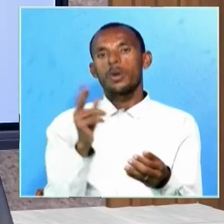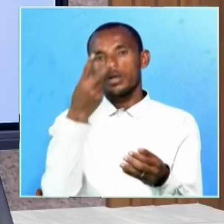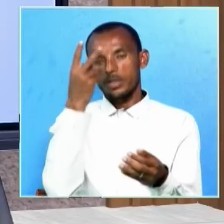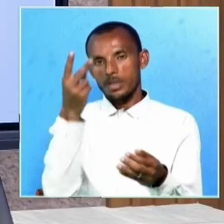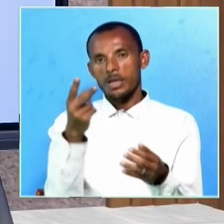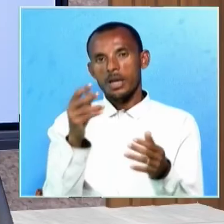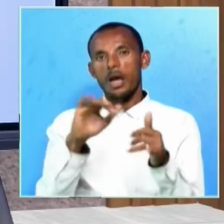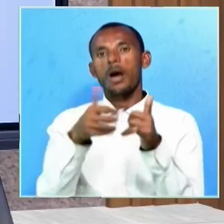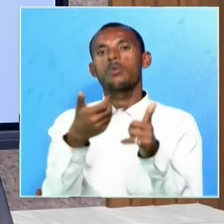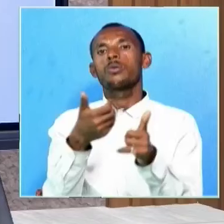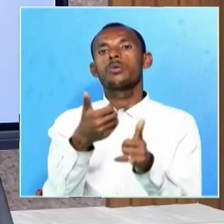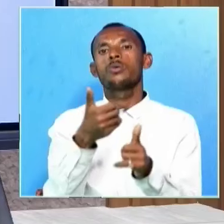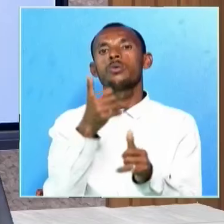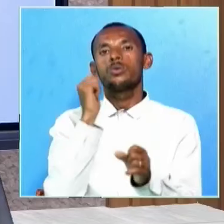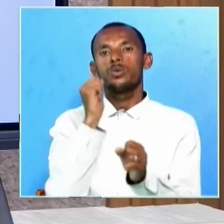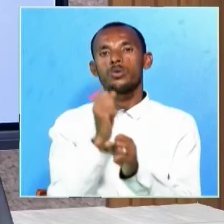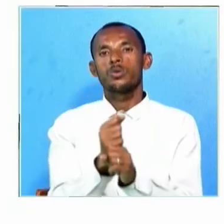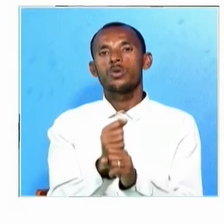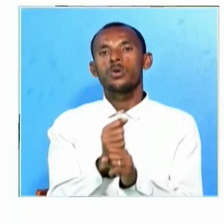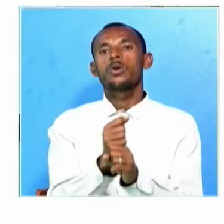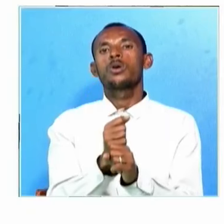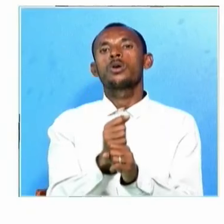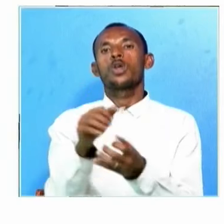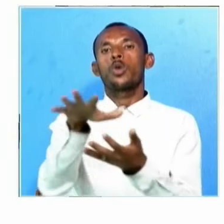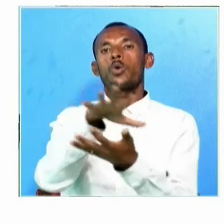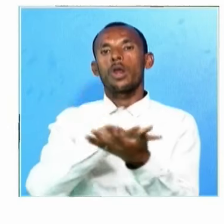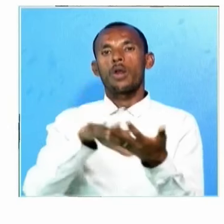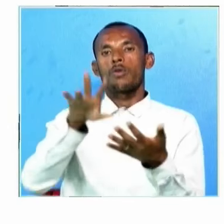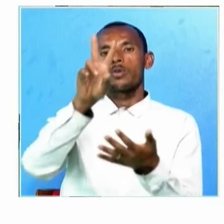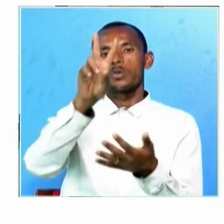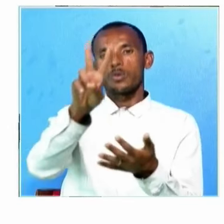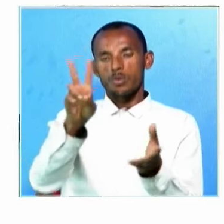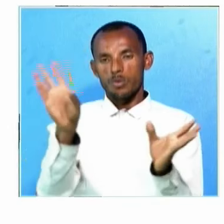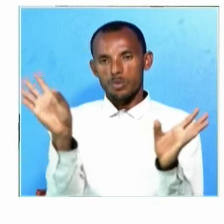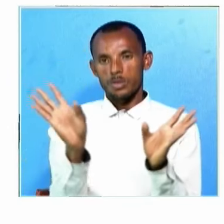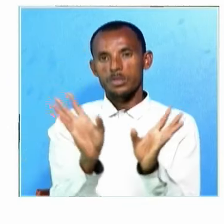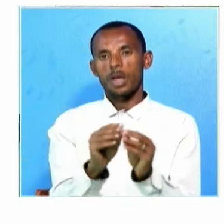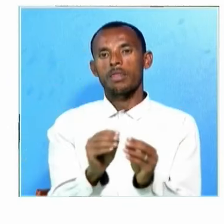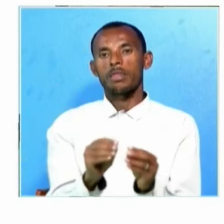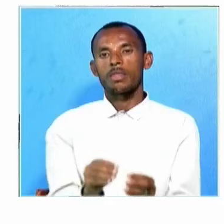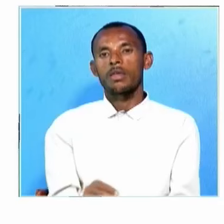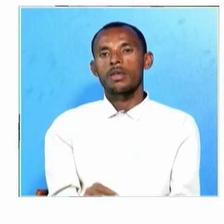to find the union of two sets. Union of two sets.